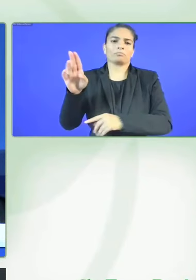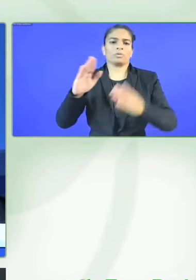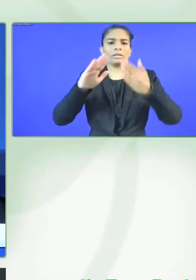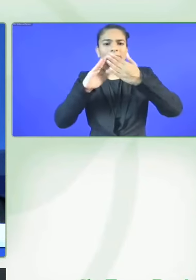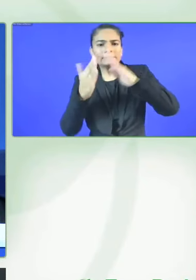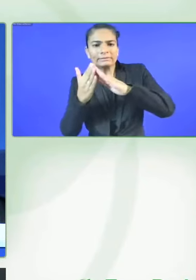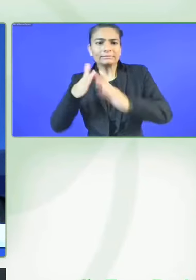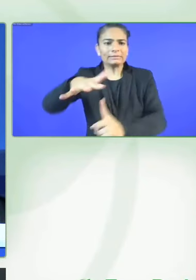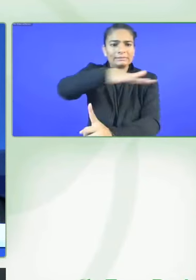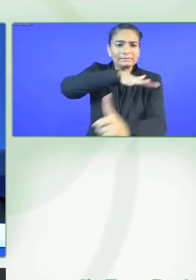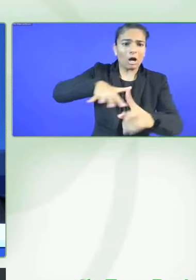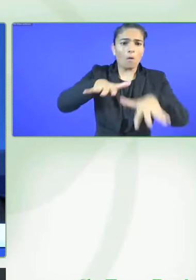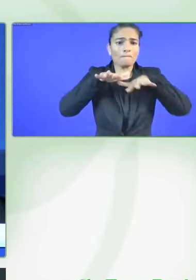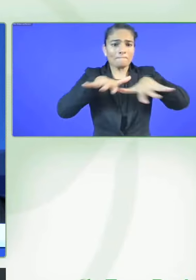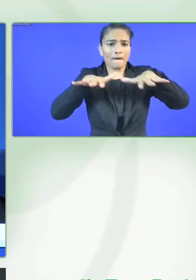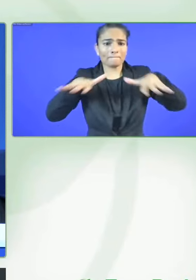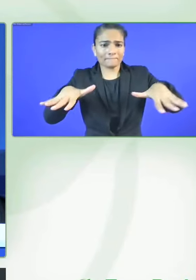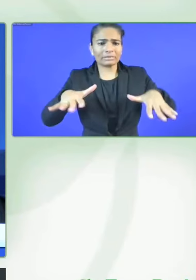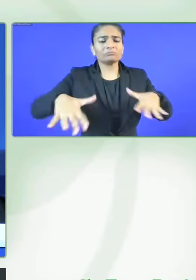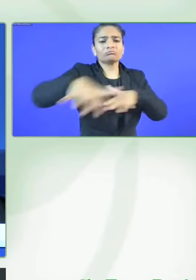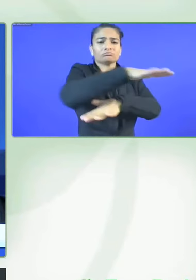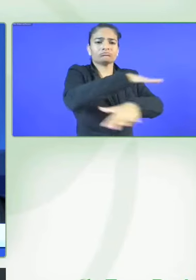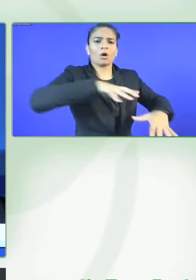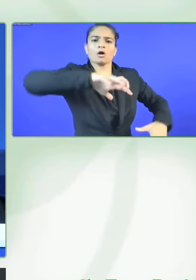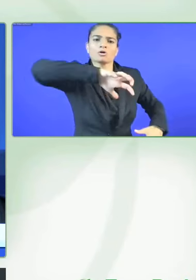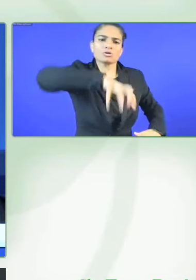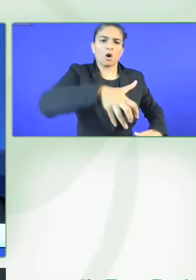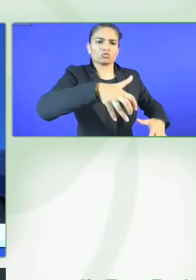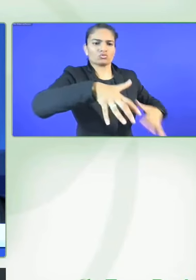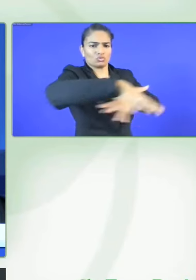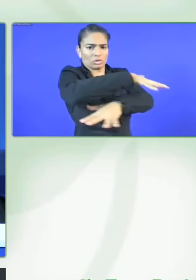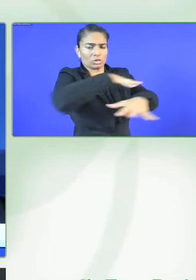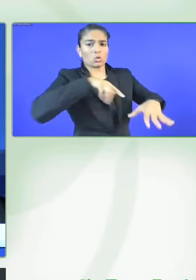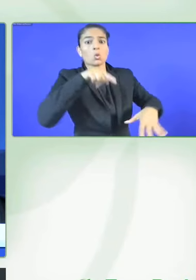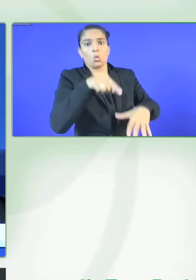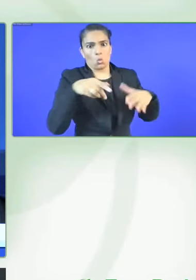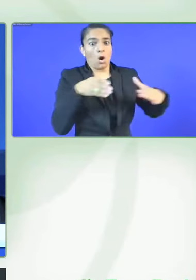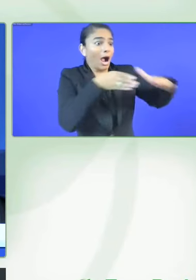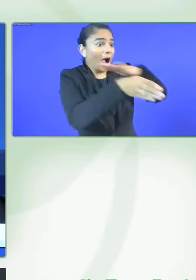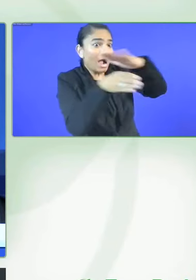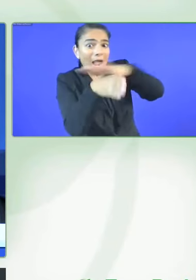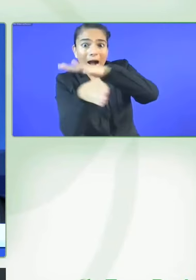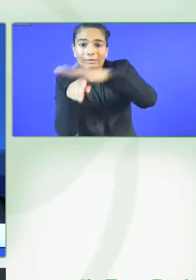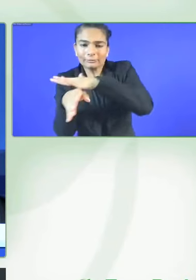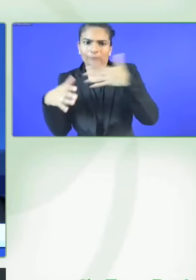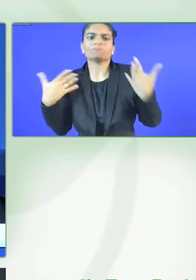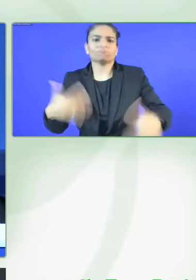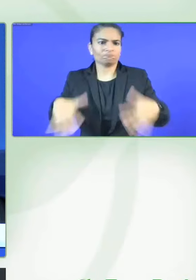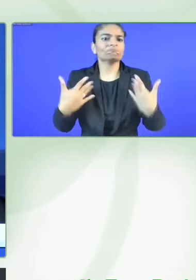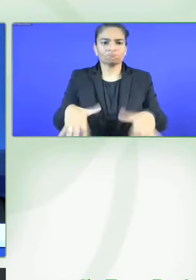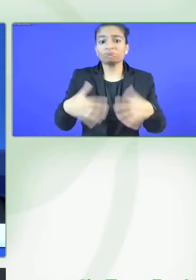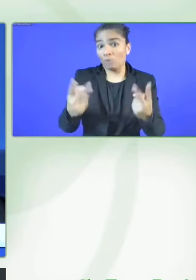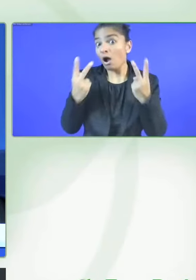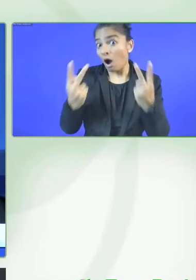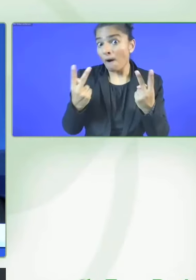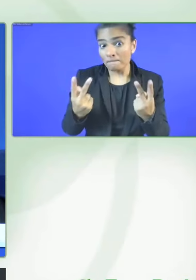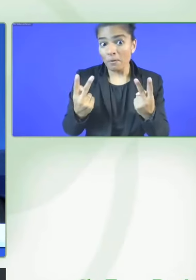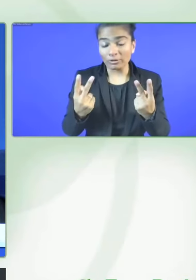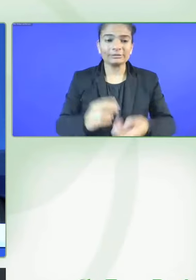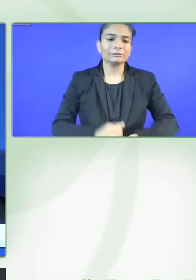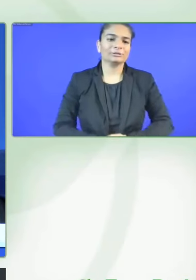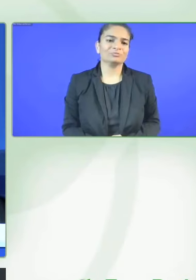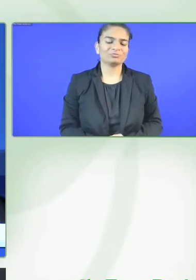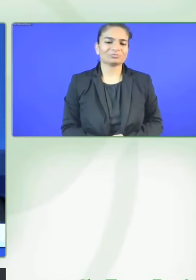I said yes, but I never can go. So yeah, we need to discuss this stuff as well. So AccessibleEU is monitoring